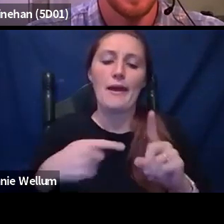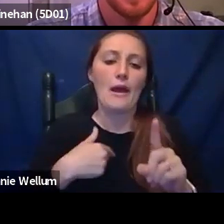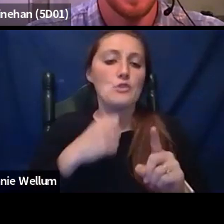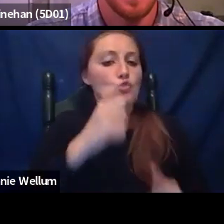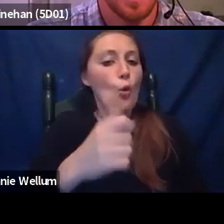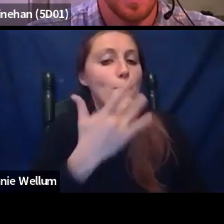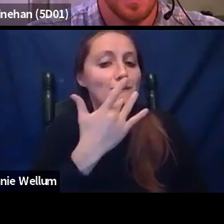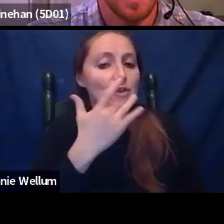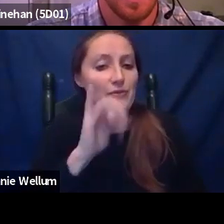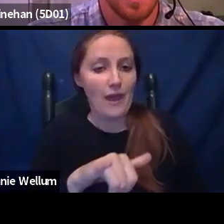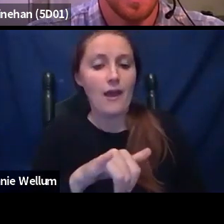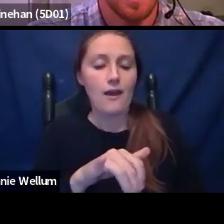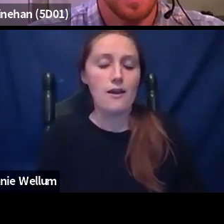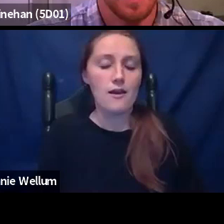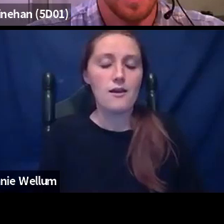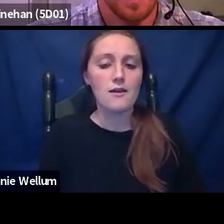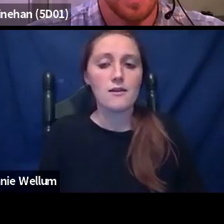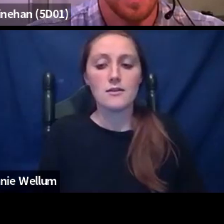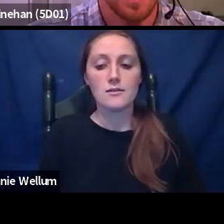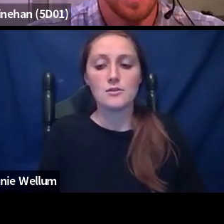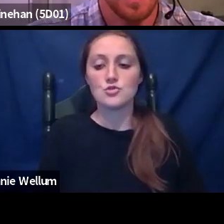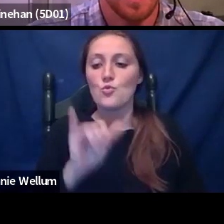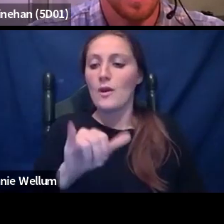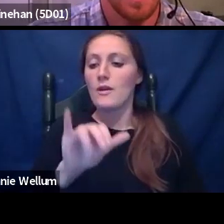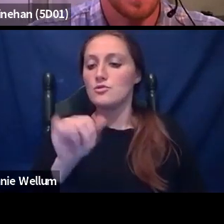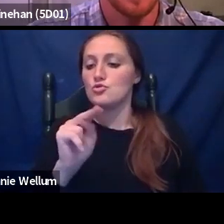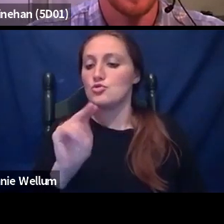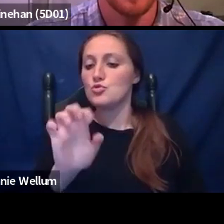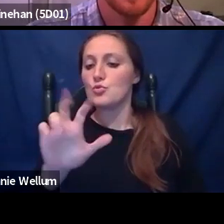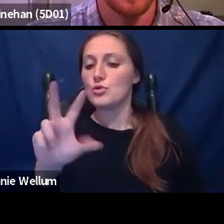can get it done, I'm looking at the calendar now, so that would be June 30th.